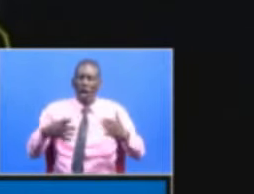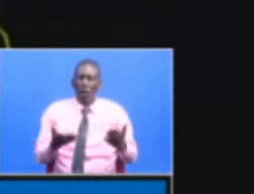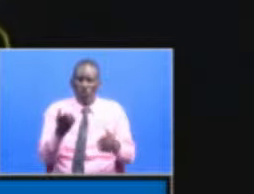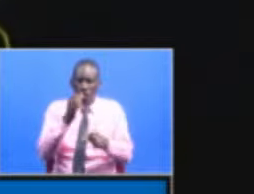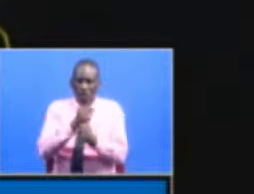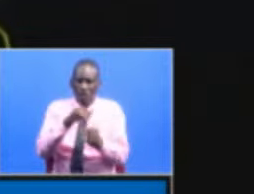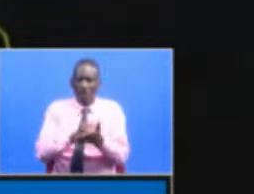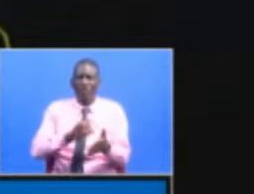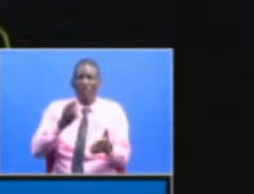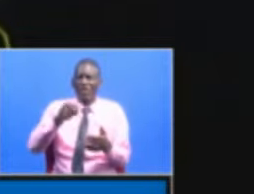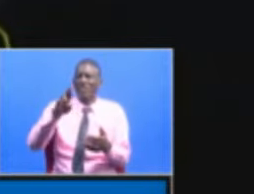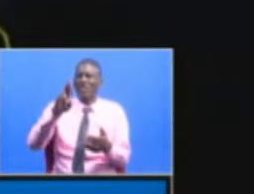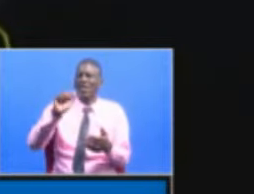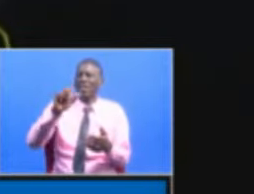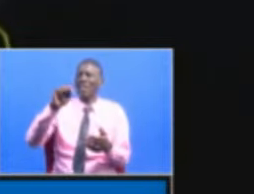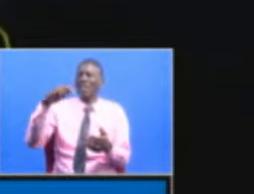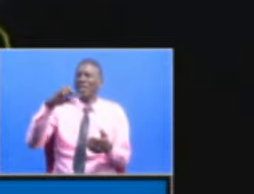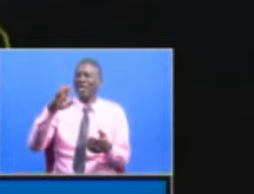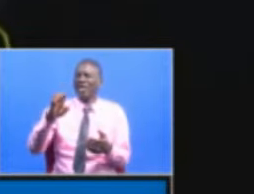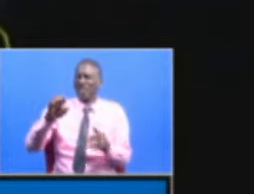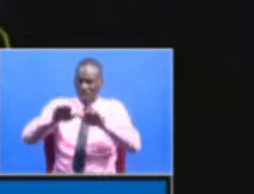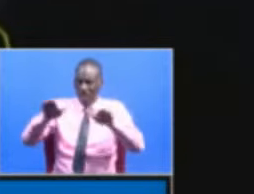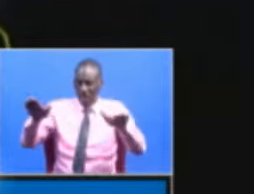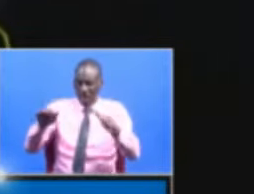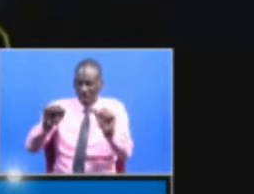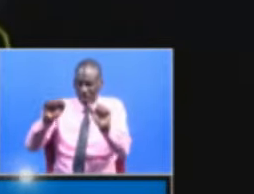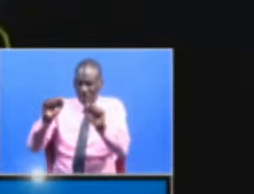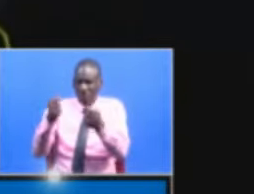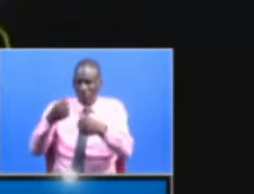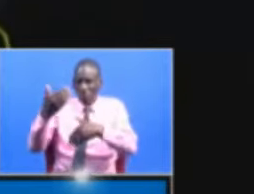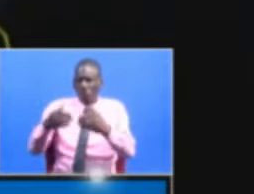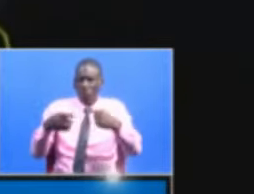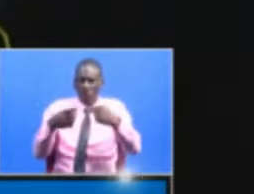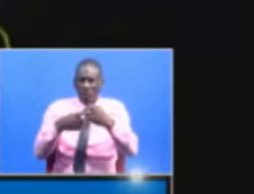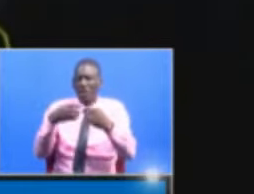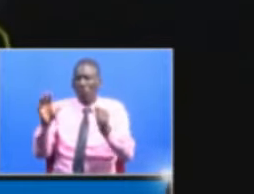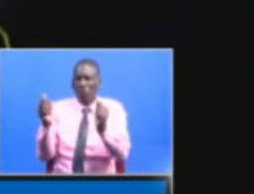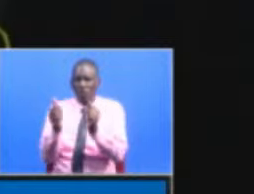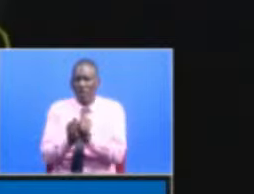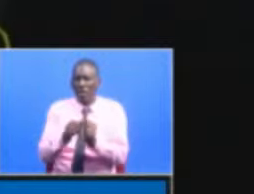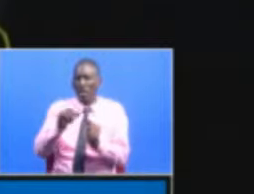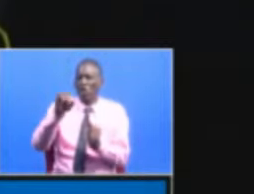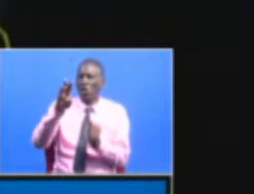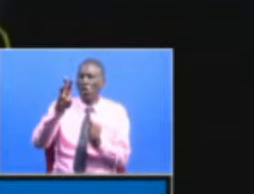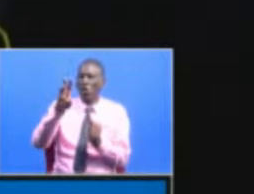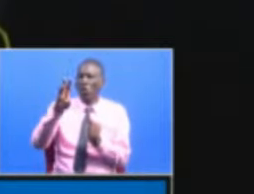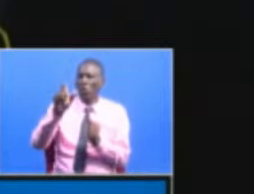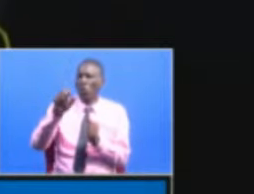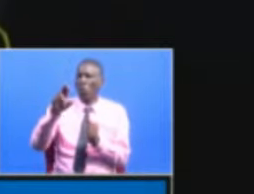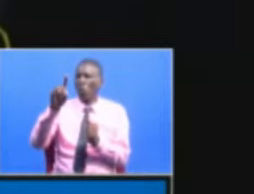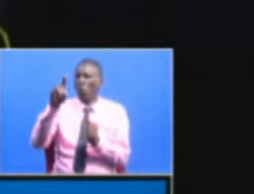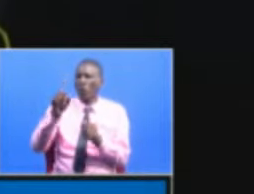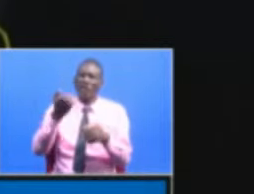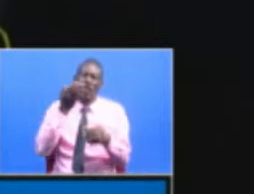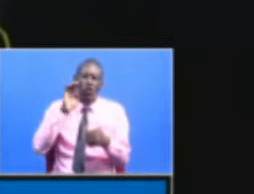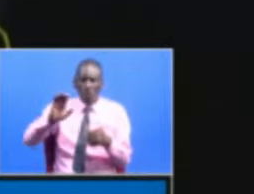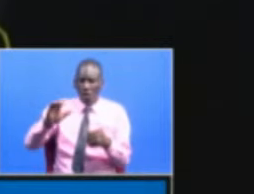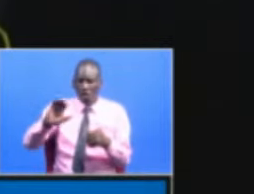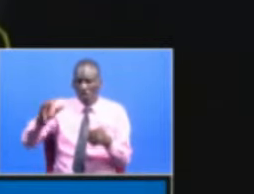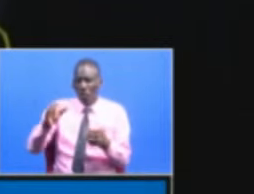the rangelands, they have conservancies in almost 6 out of 10 wards in Isiolo County. Mm. So they've slowly linked up